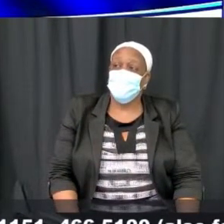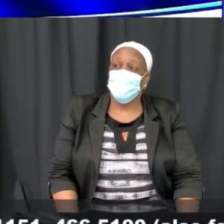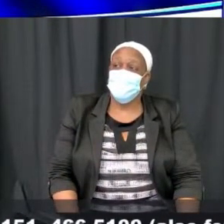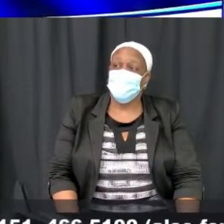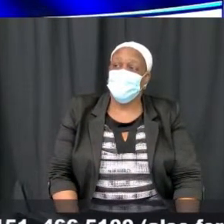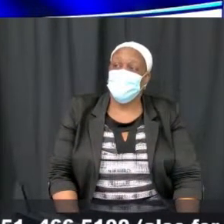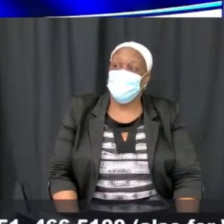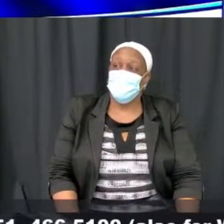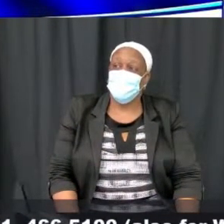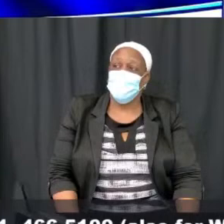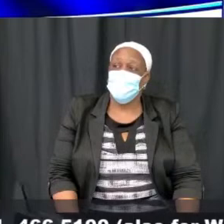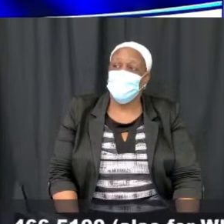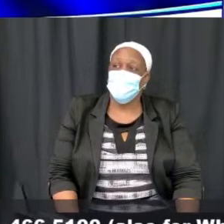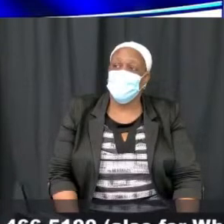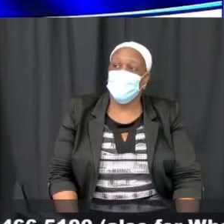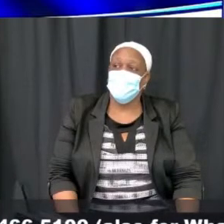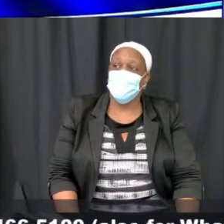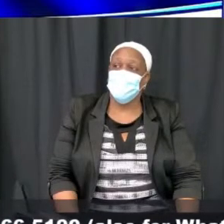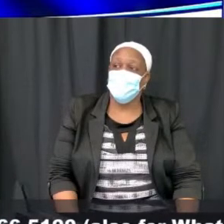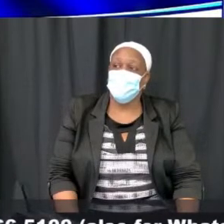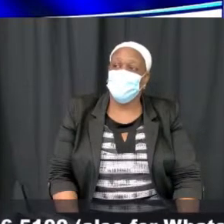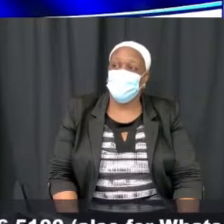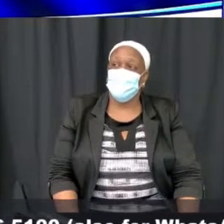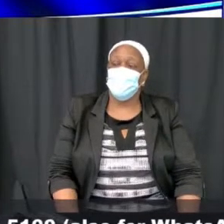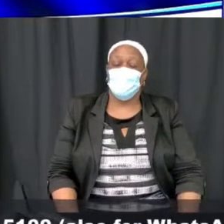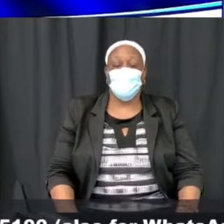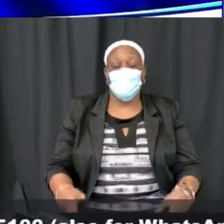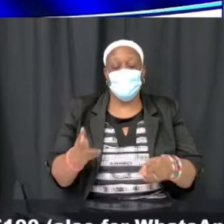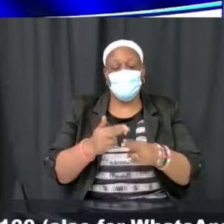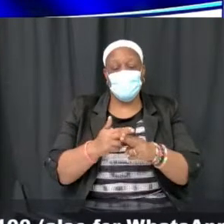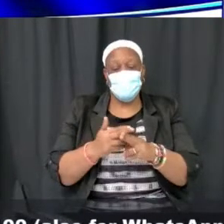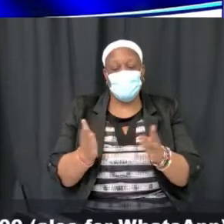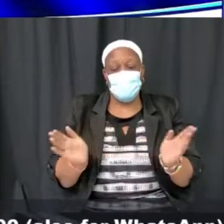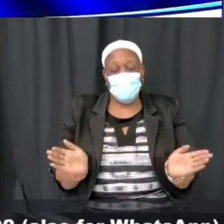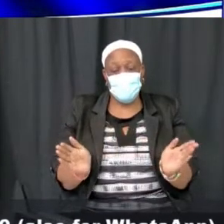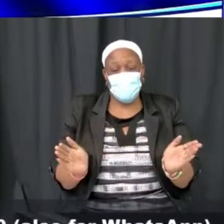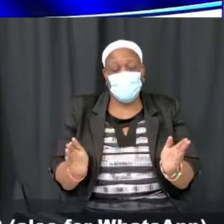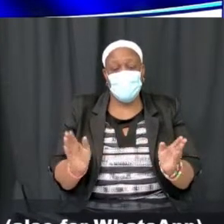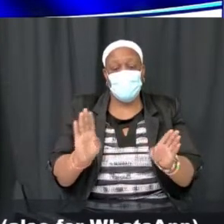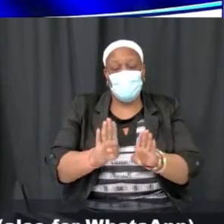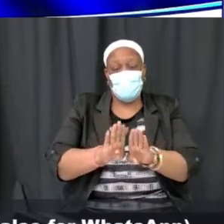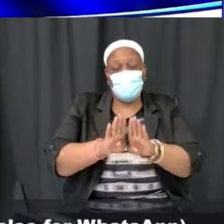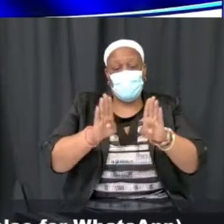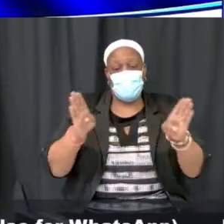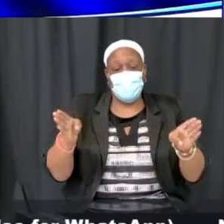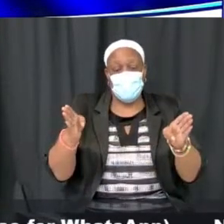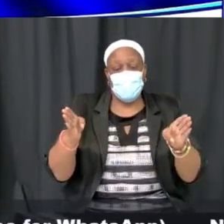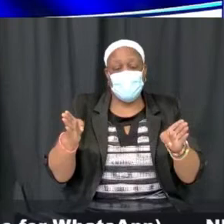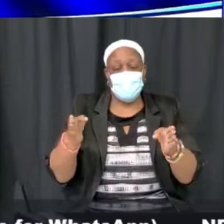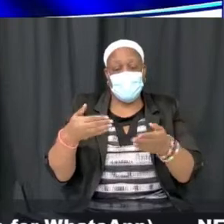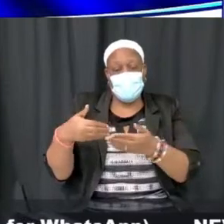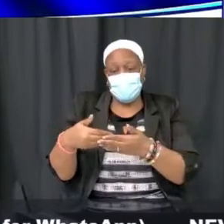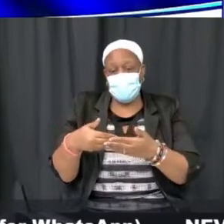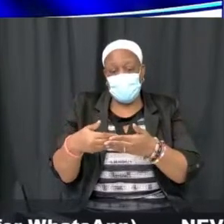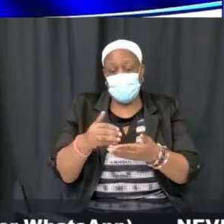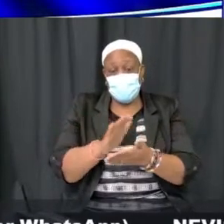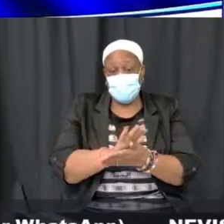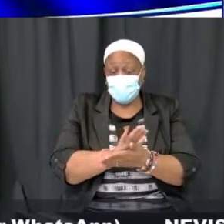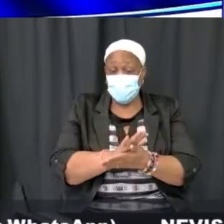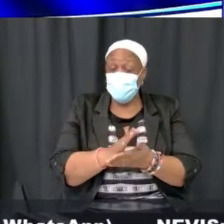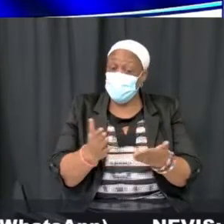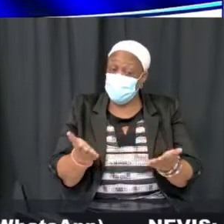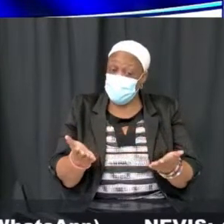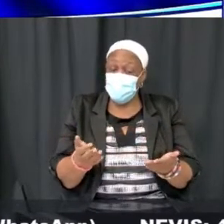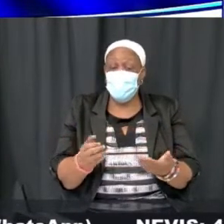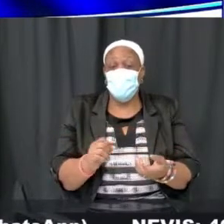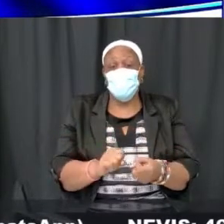also encourage the reopening of nurseries and daycares with strict protocols. Let me just